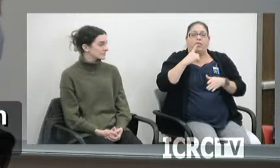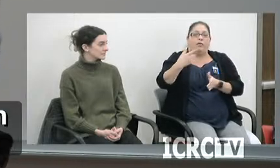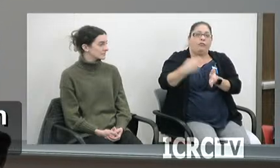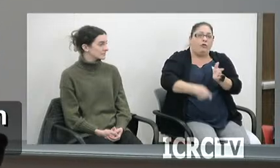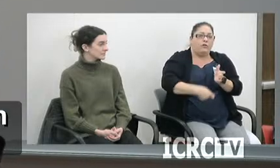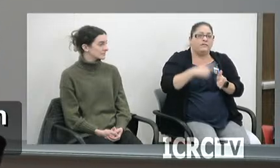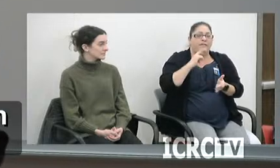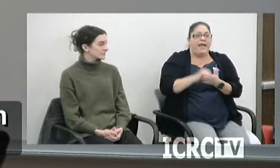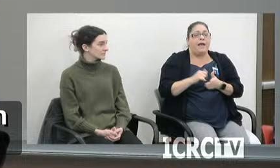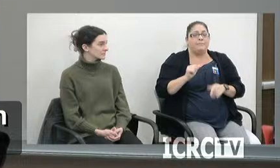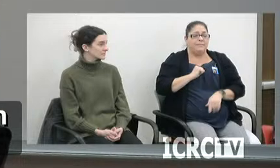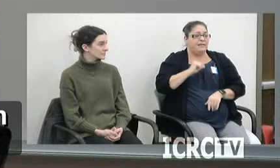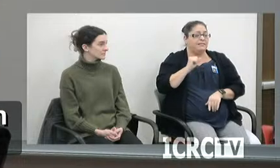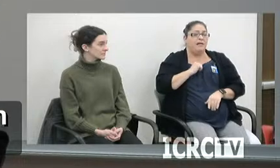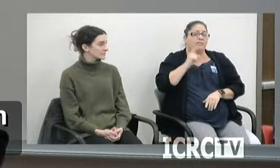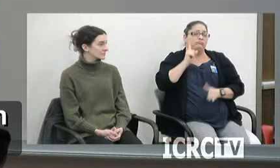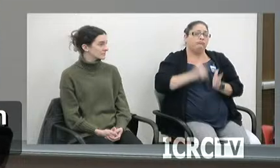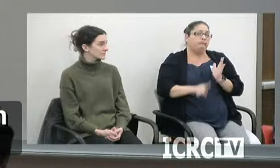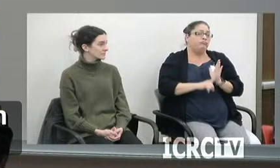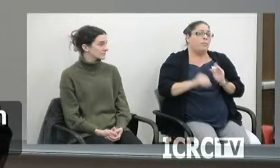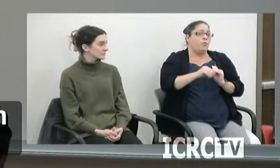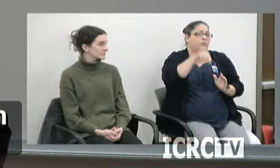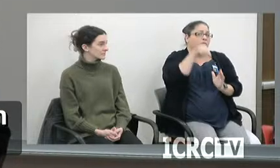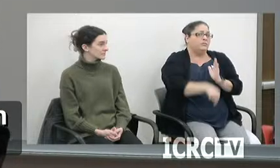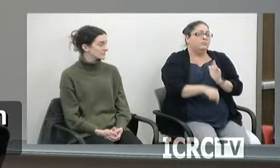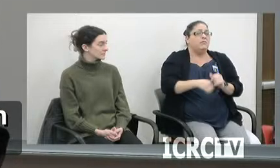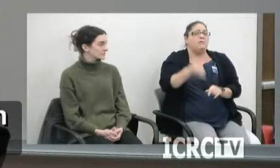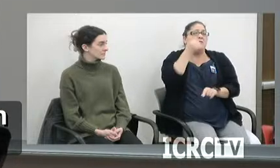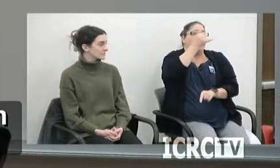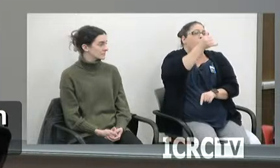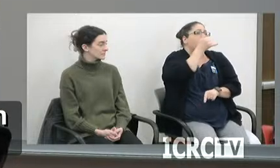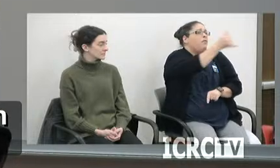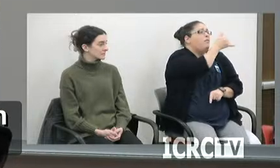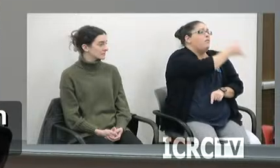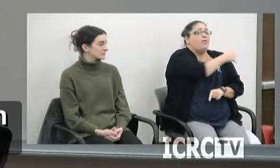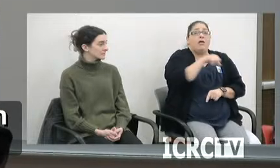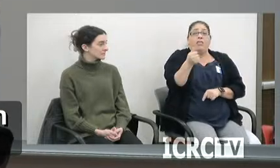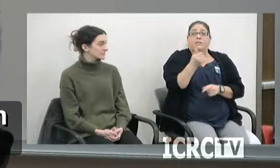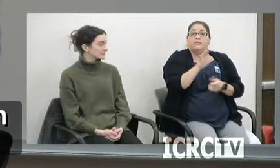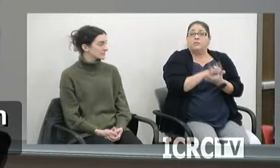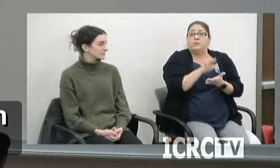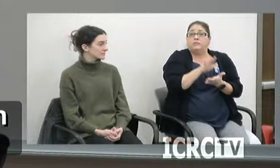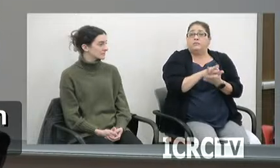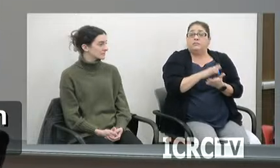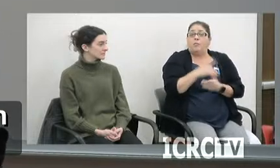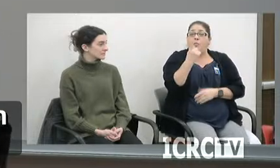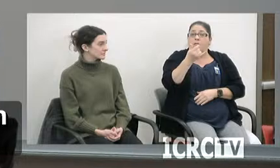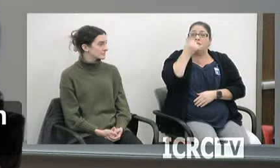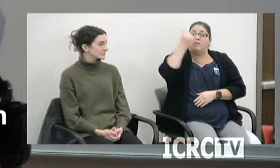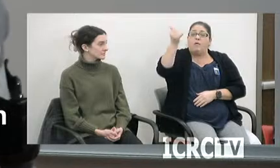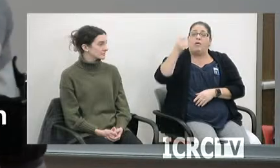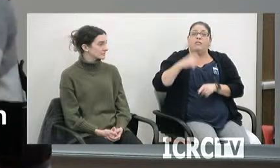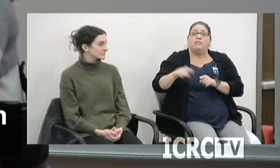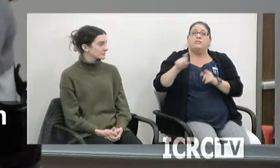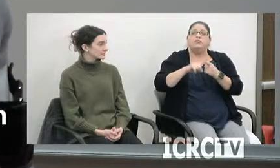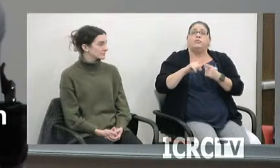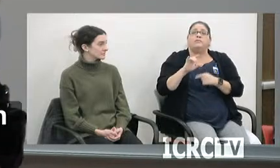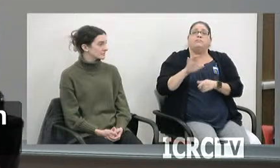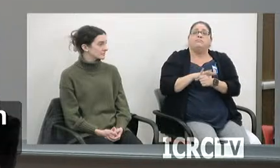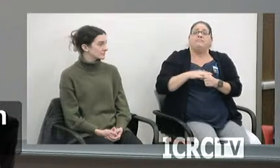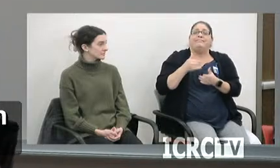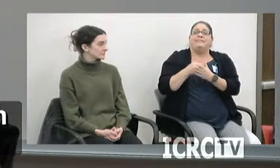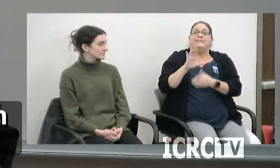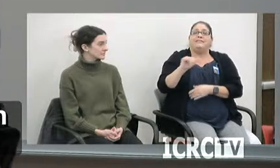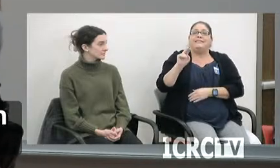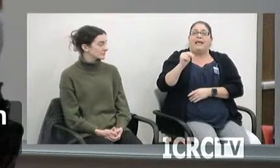I took it a step further and I called a couple other schools. And one of the schools I called is local to Cincinnati.